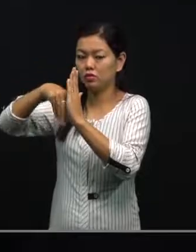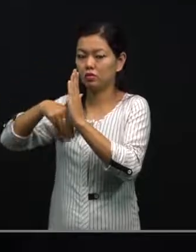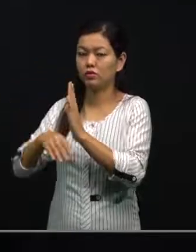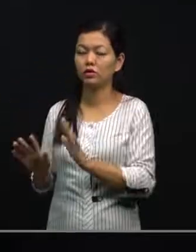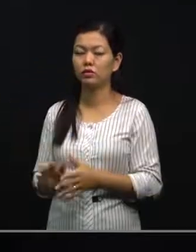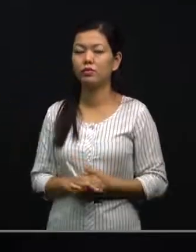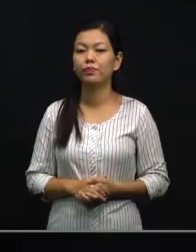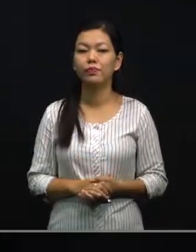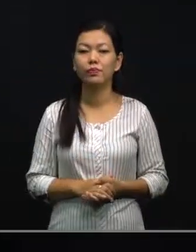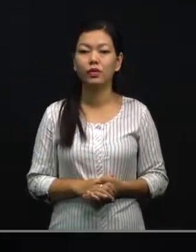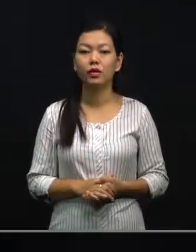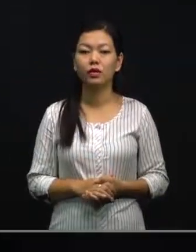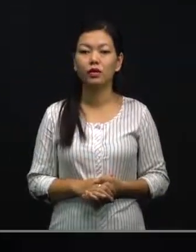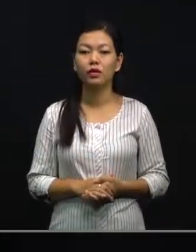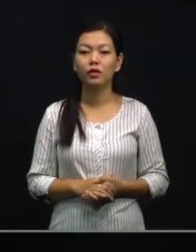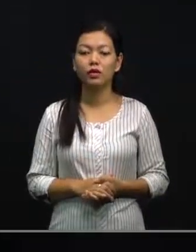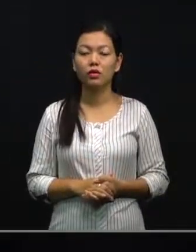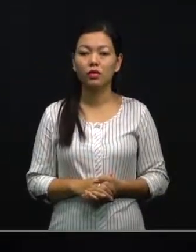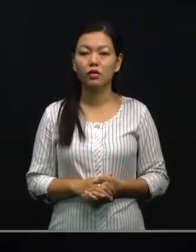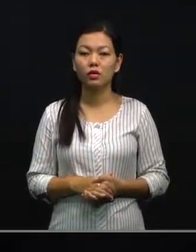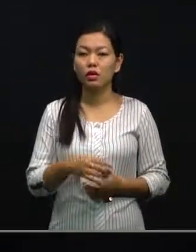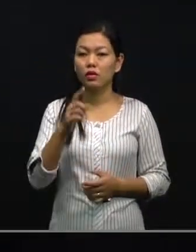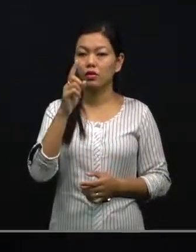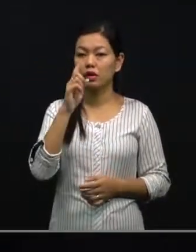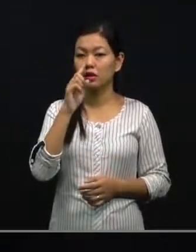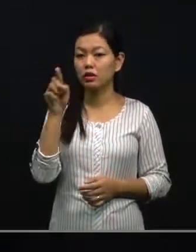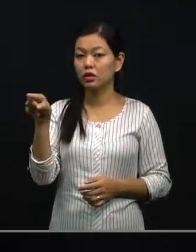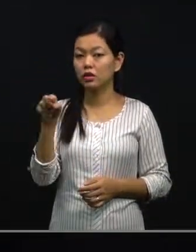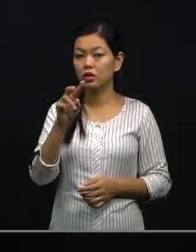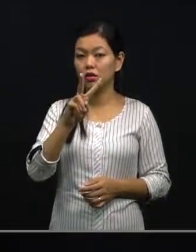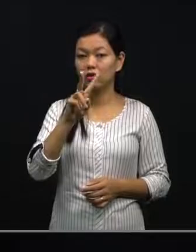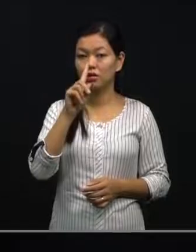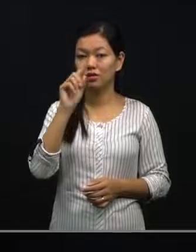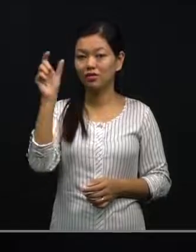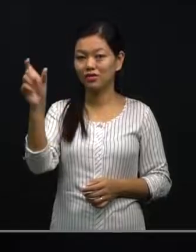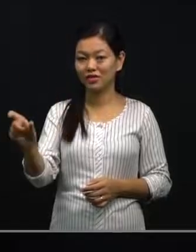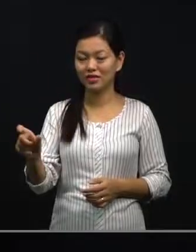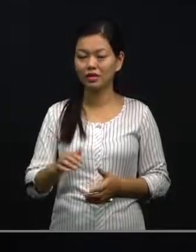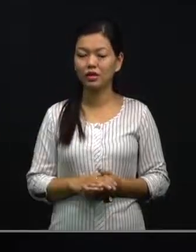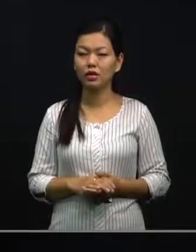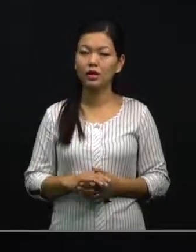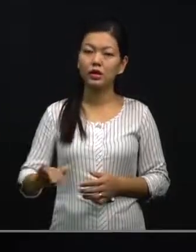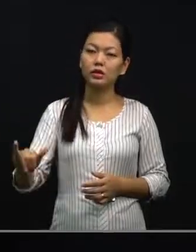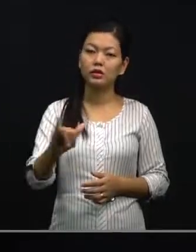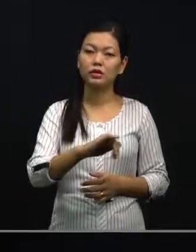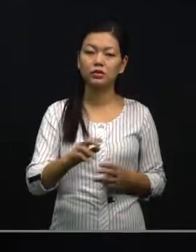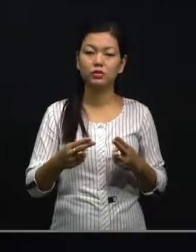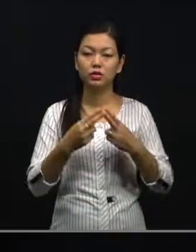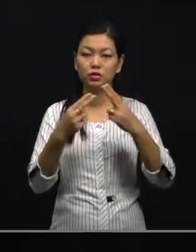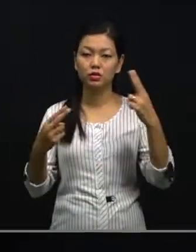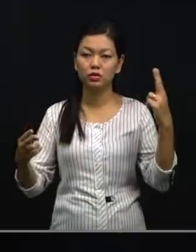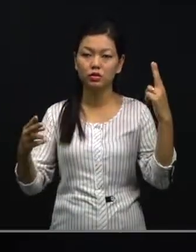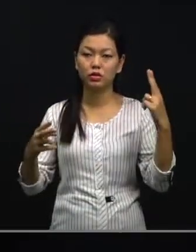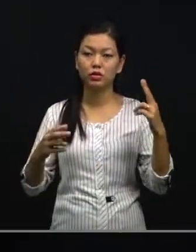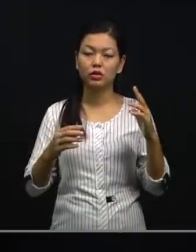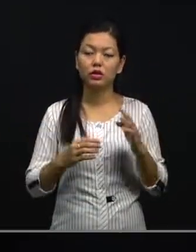Now, Virginia Otis we can consider it as the heroine in the novel. Why so?